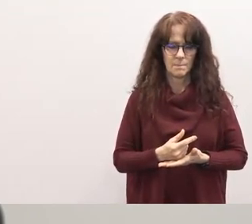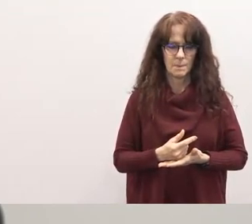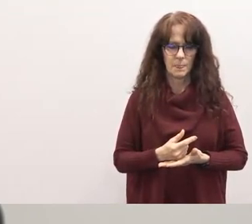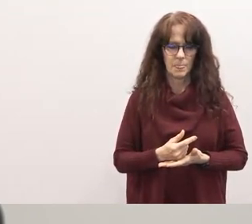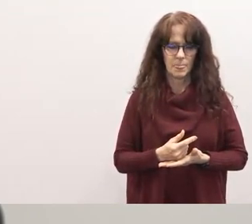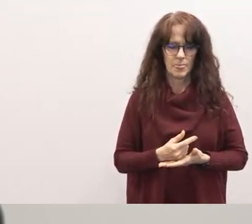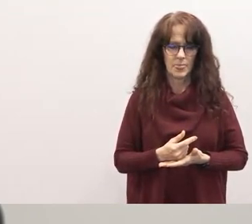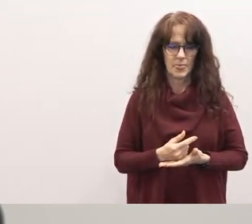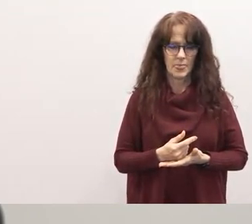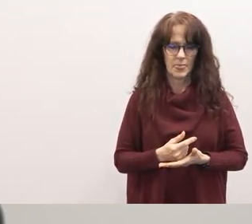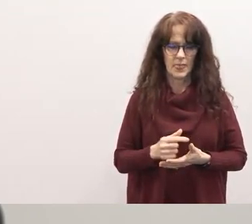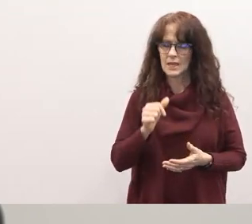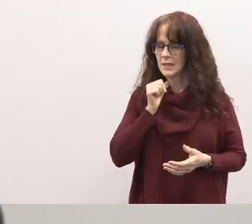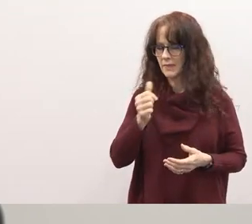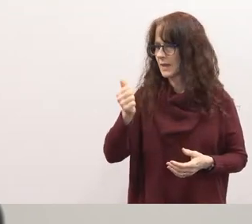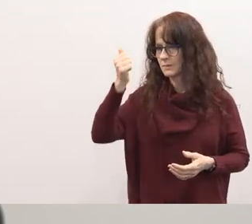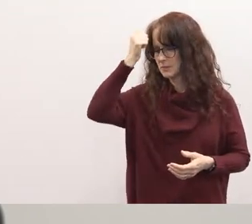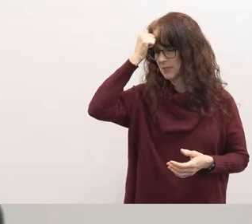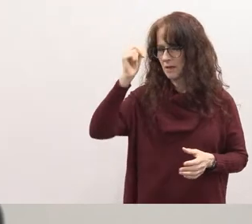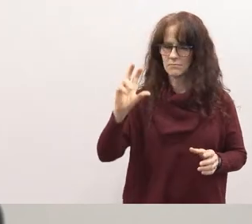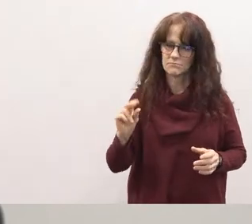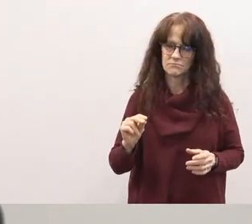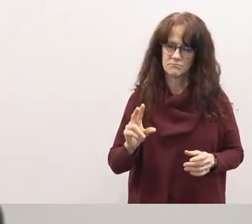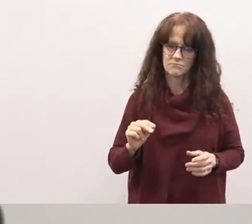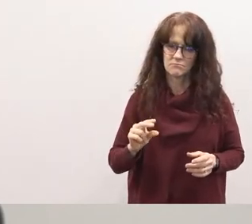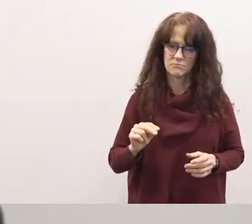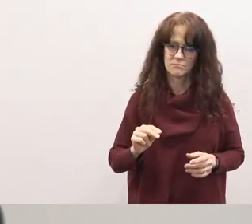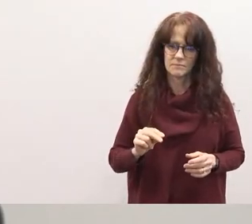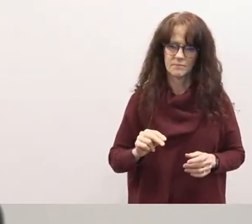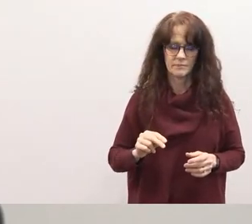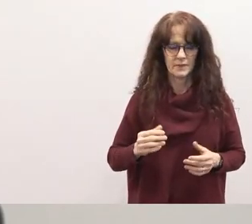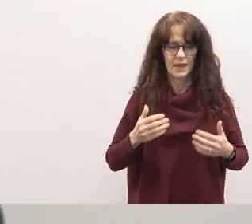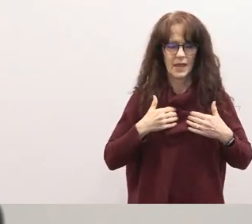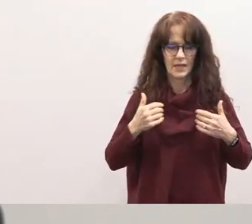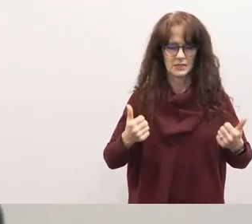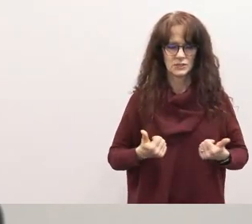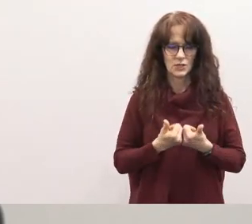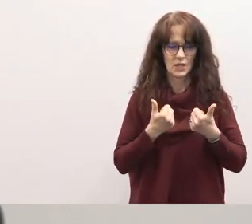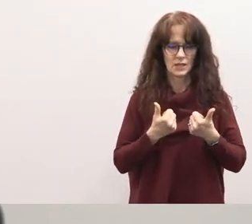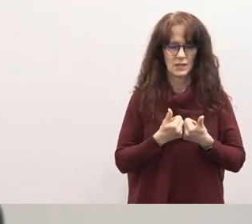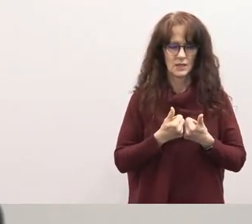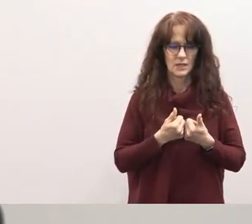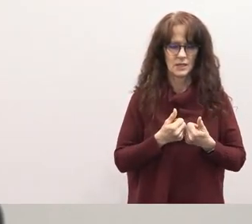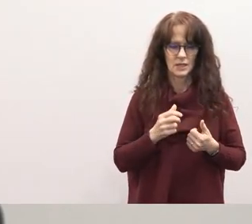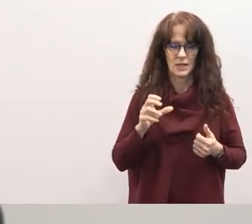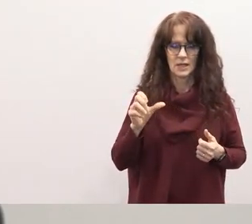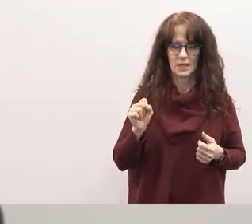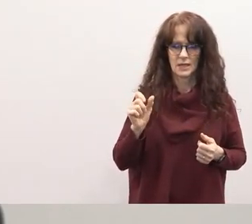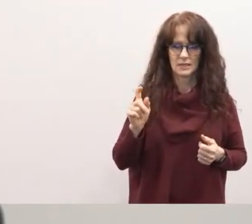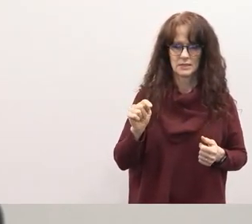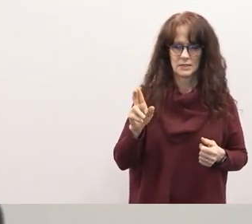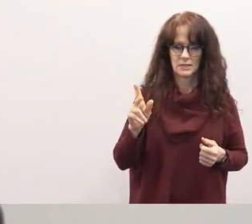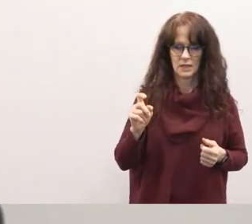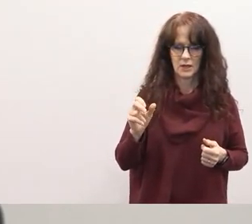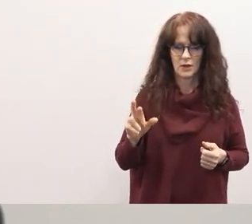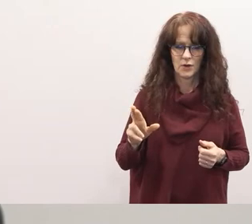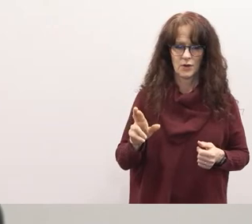it wasn't that I was dumb. It's just that I had some challenges. I stuttered, and